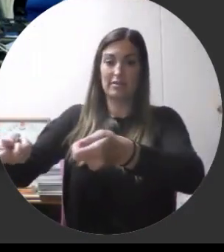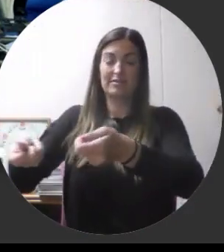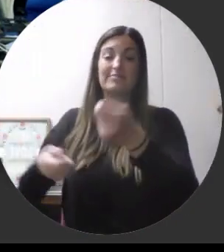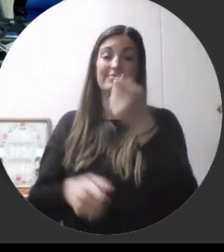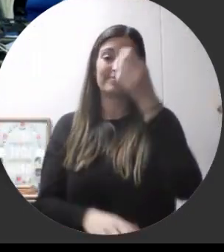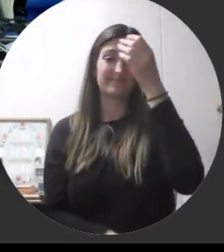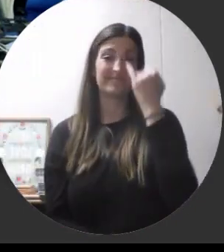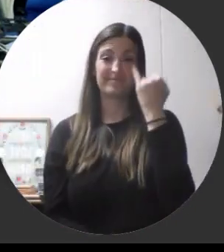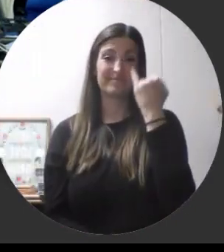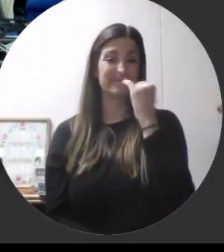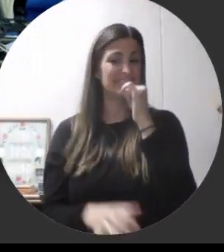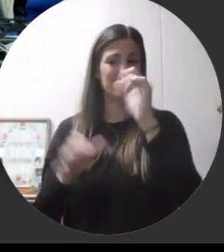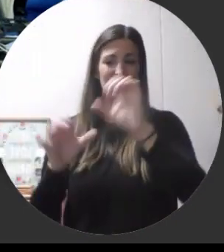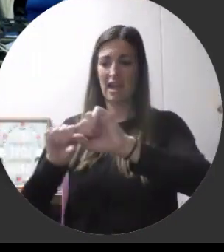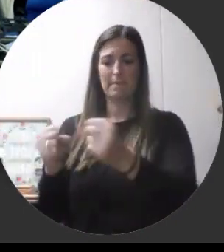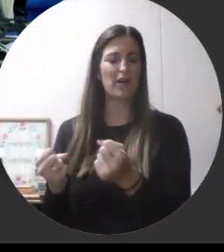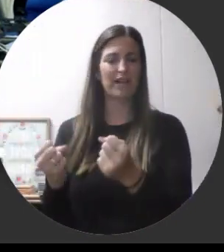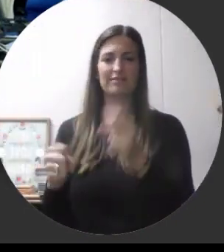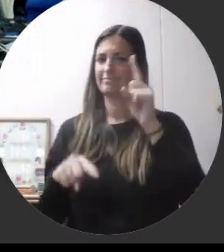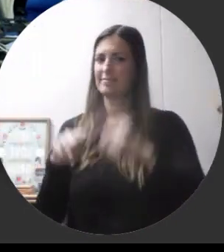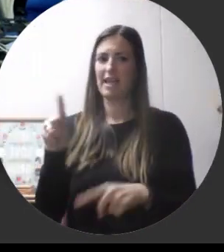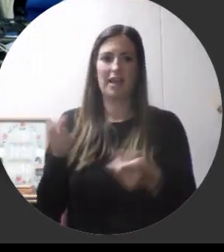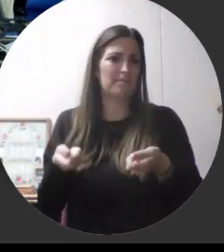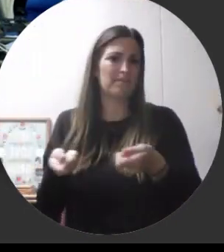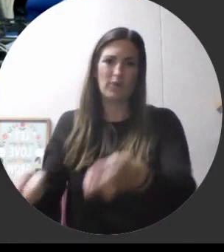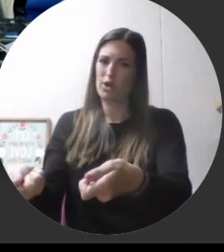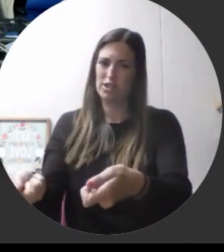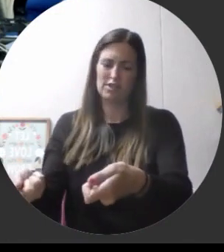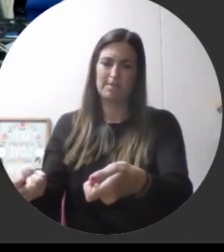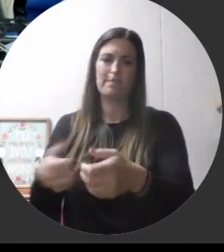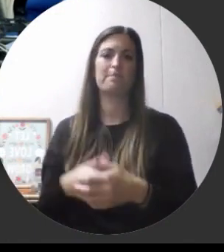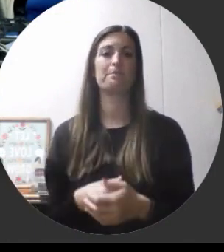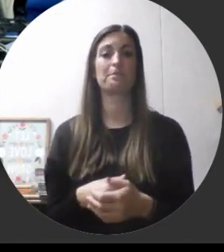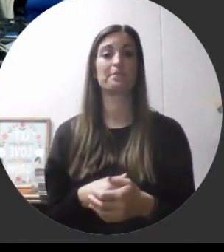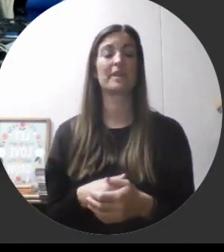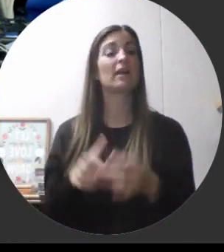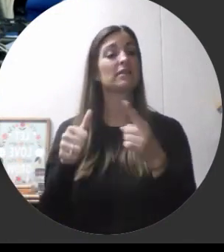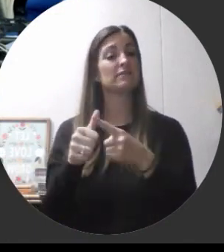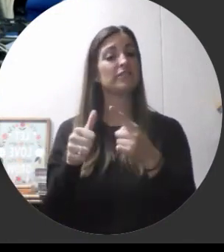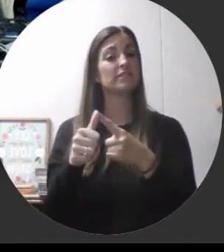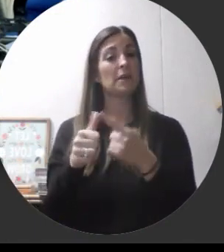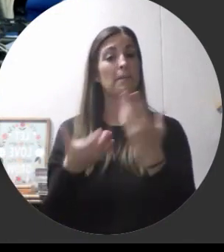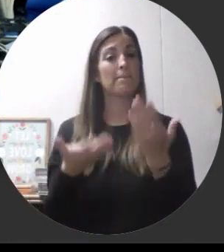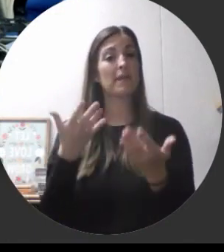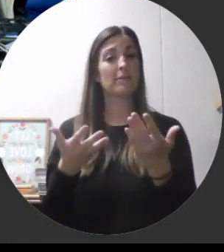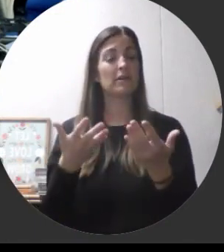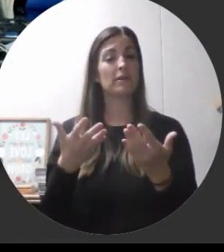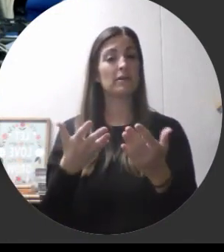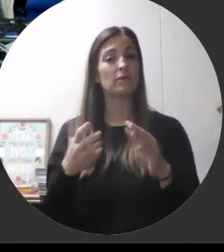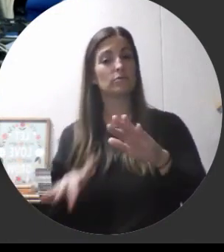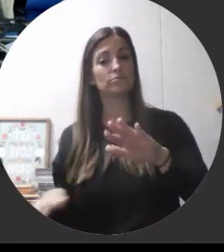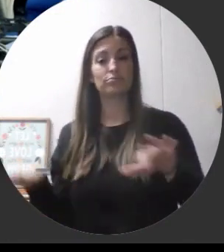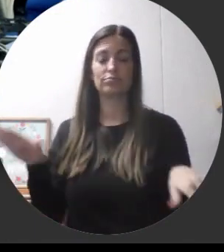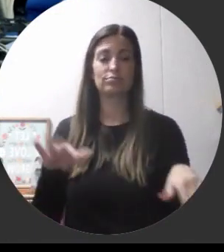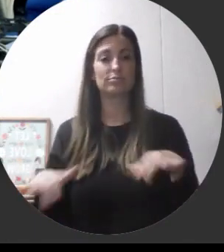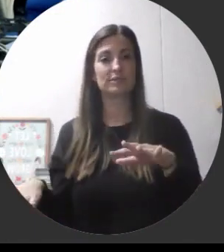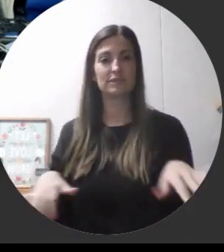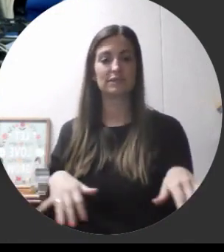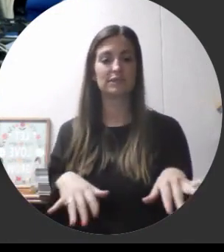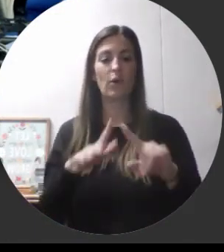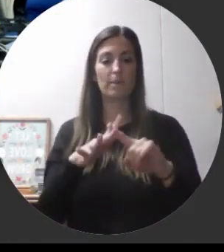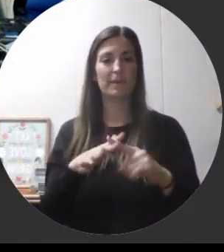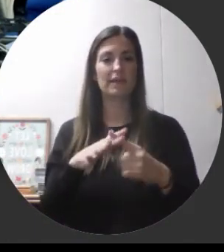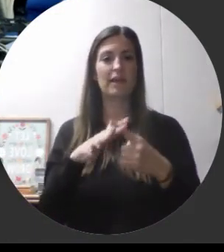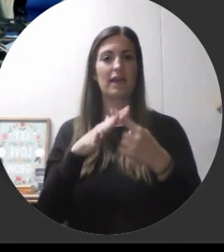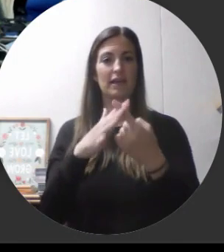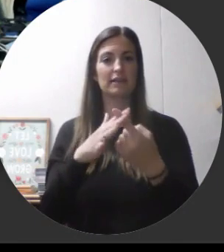didn't break under him, I doubt we could push him. Let's see first if he'll sail under his own steam." And so began a slow